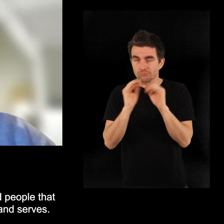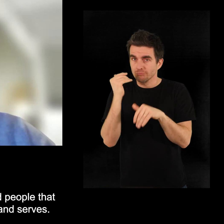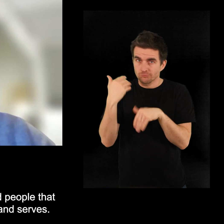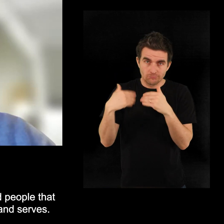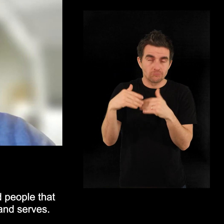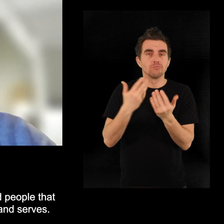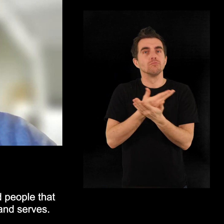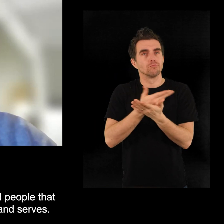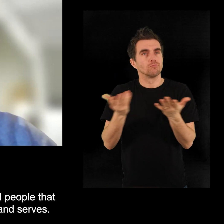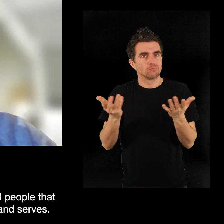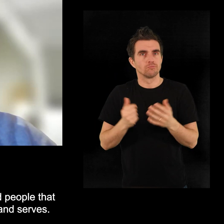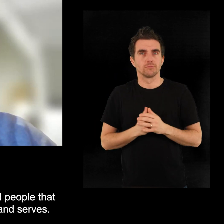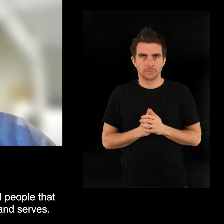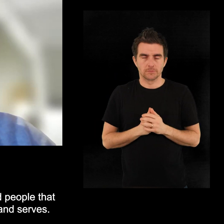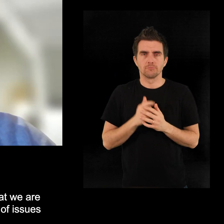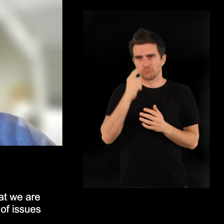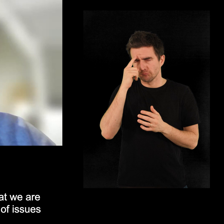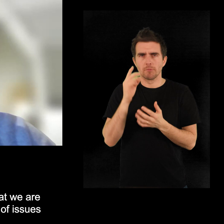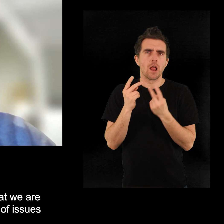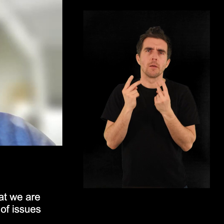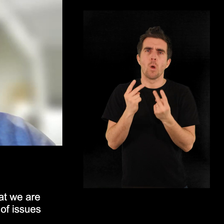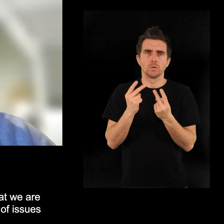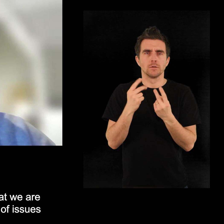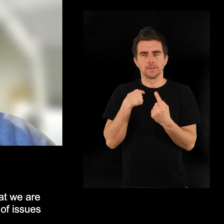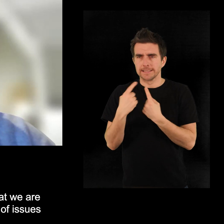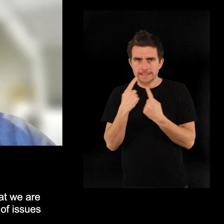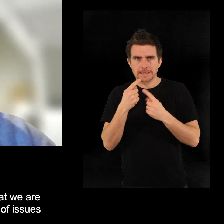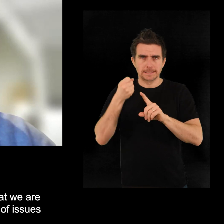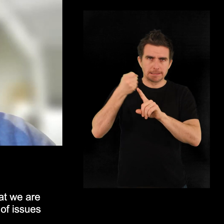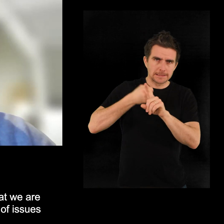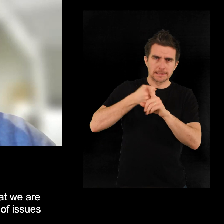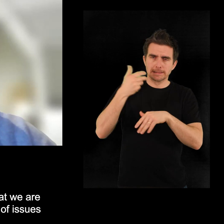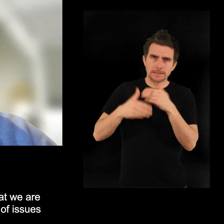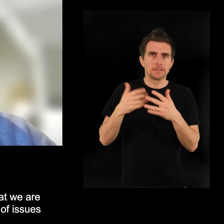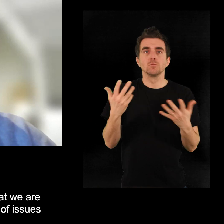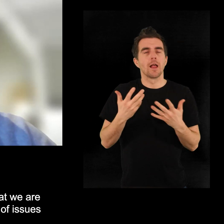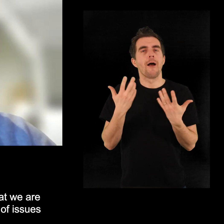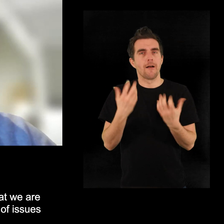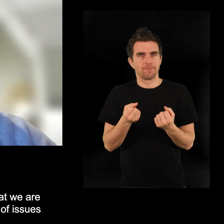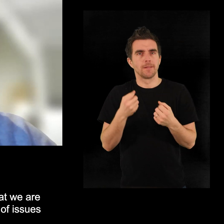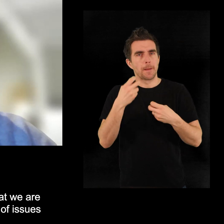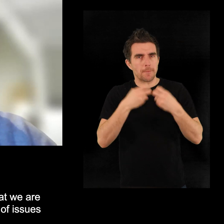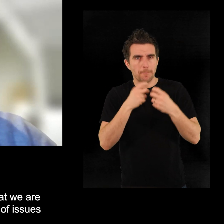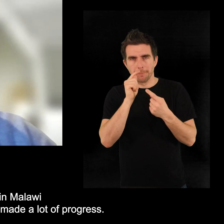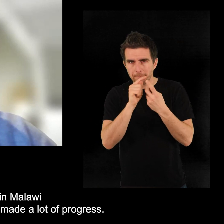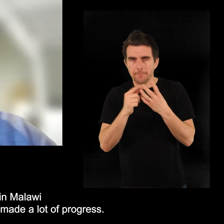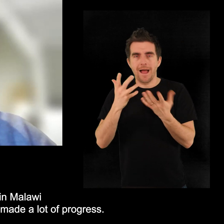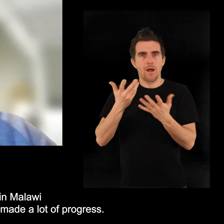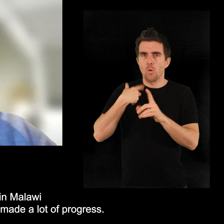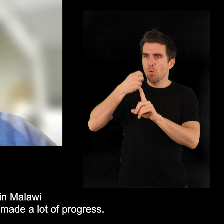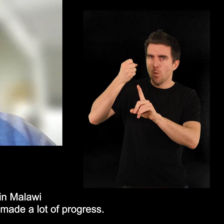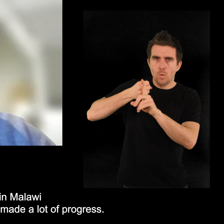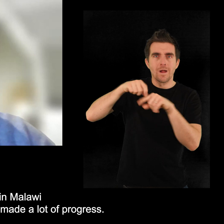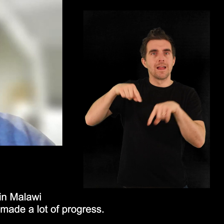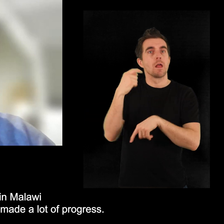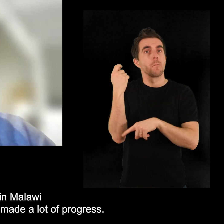and serves. In terms of the key issues that we are campaigning, there are a lot of issues that we are